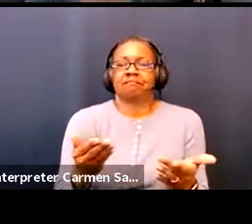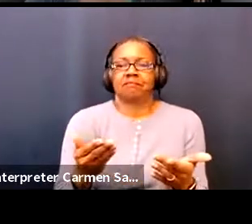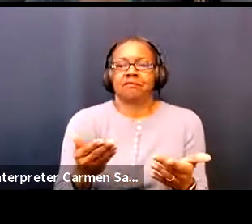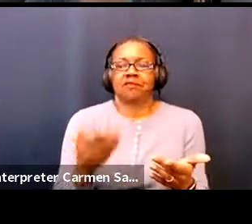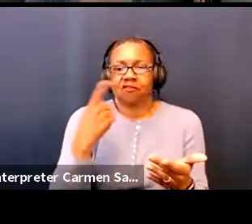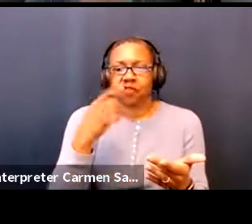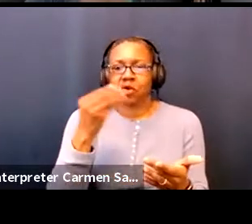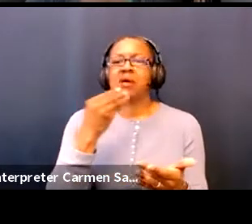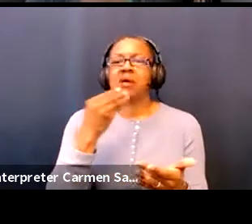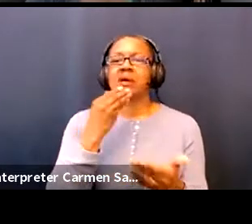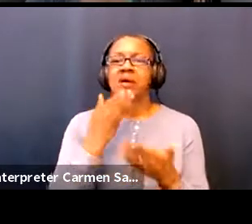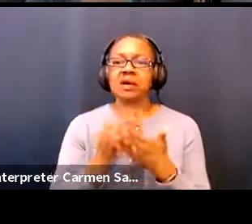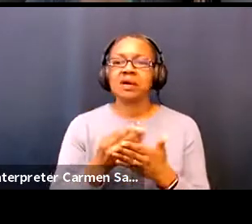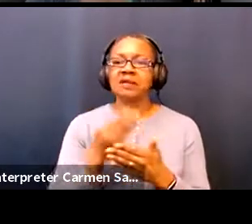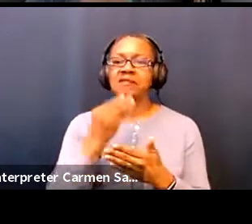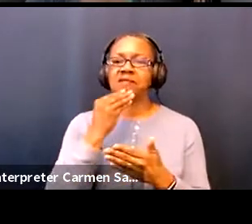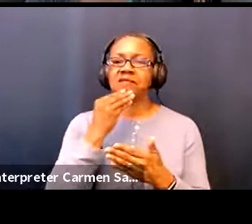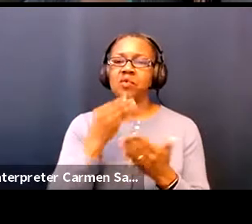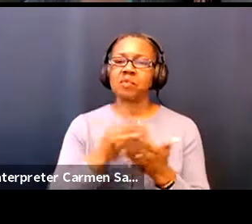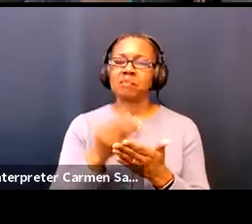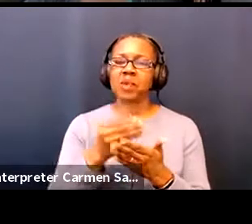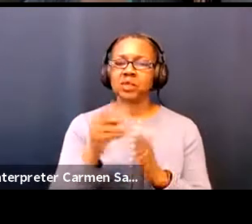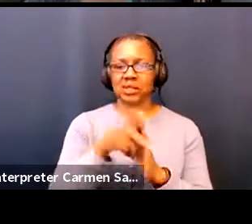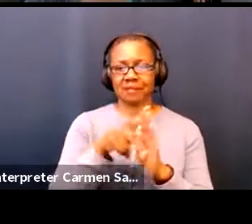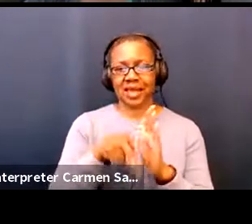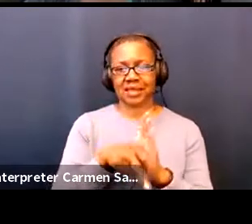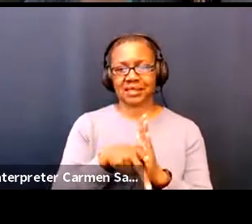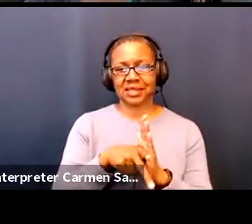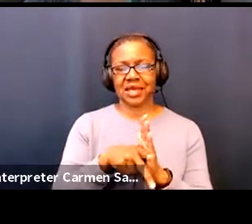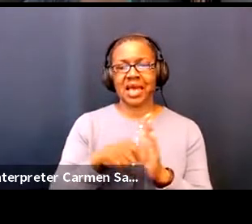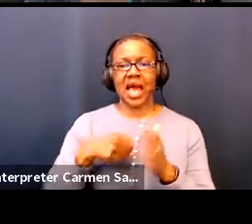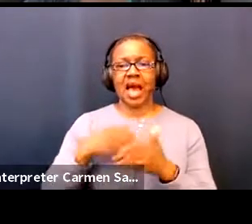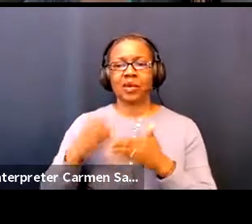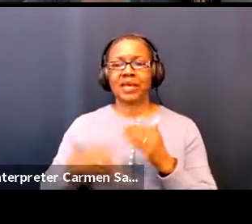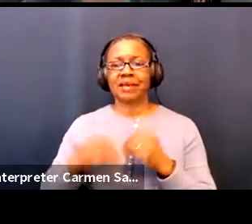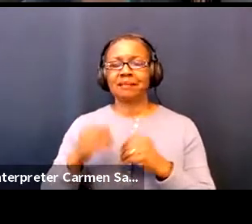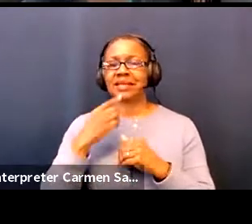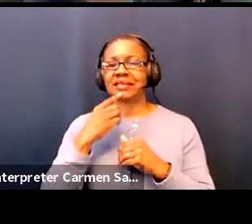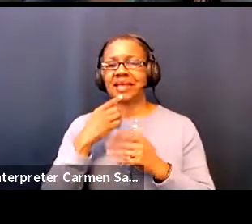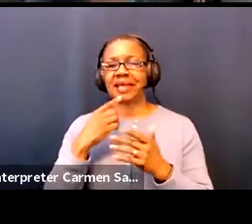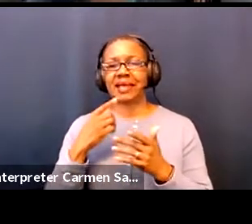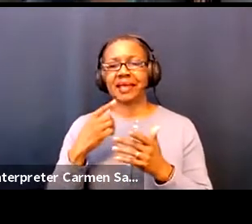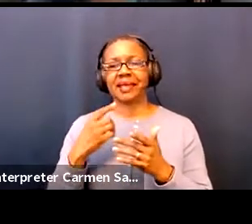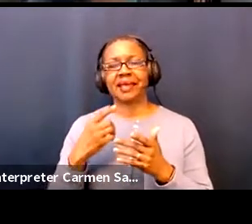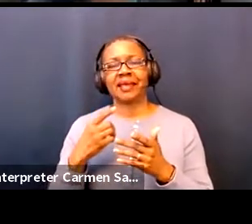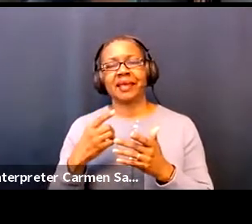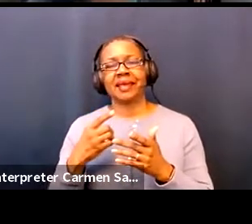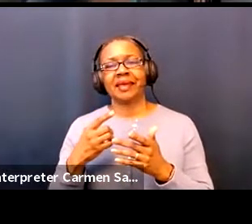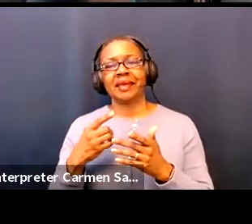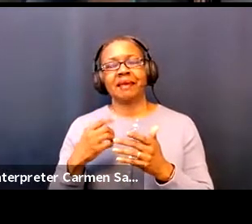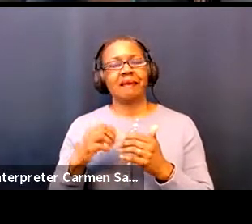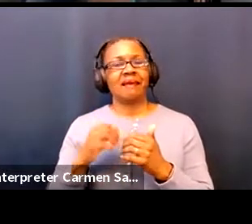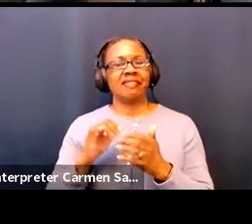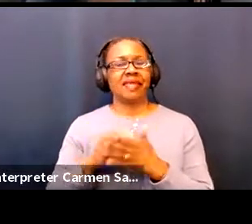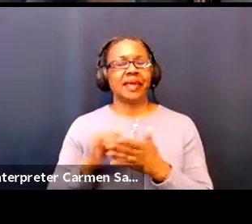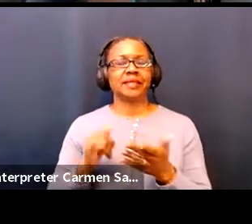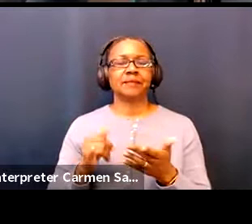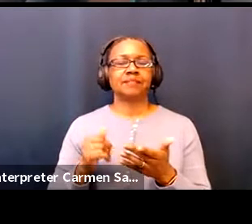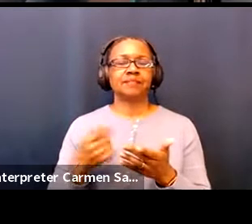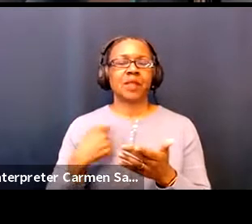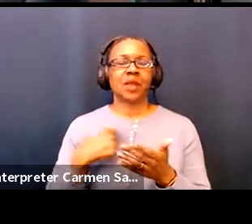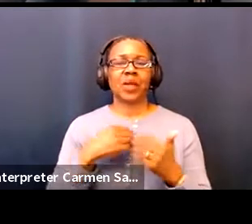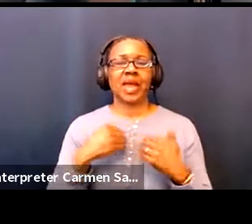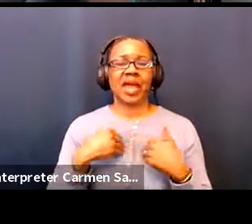food purchasing policy. So I'll end by just saying, or end this segment by just saying that we